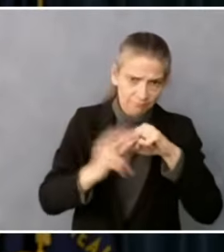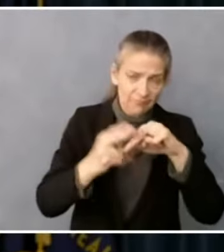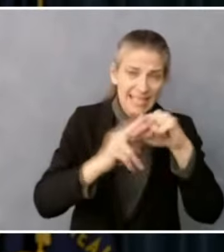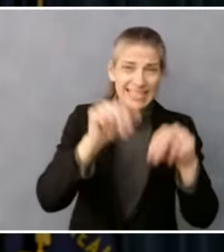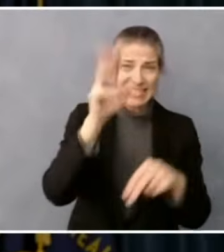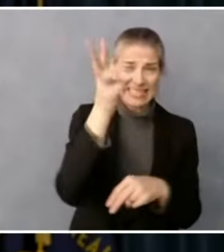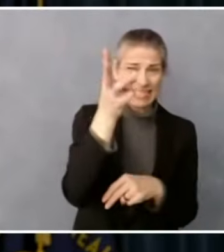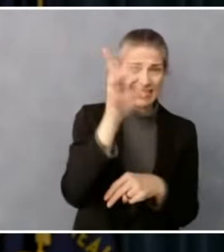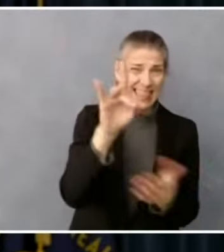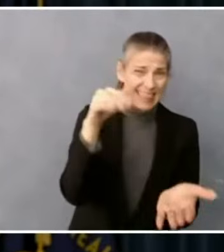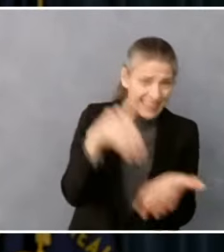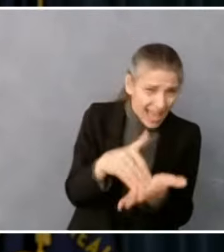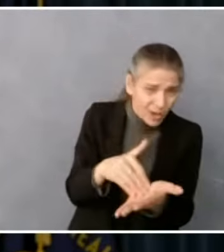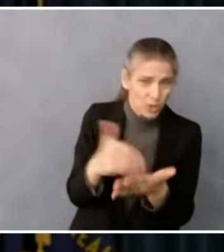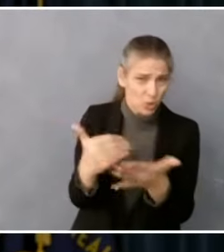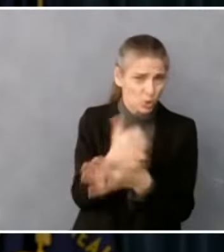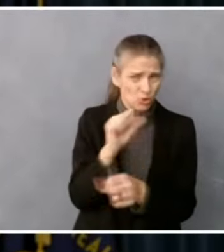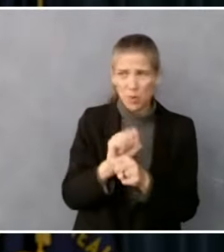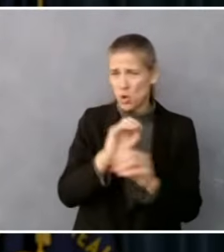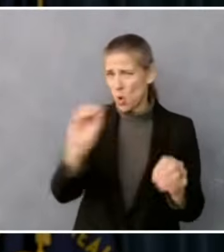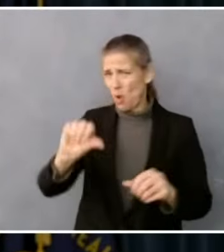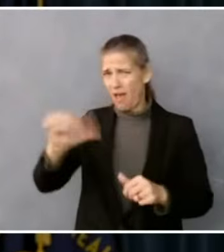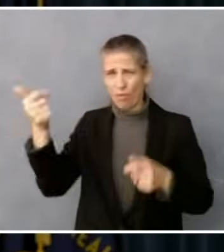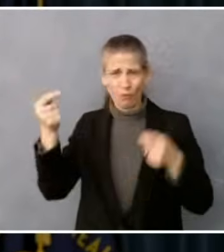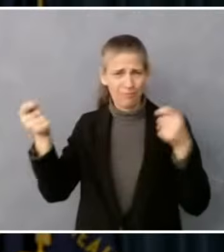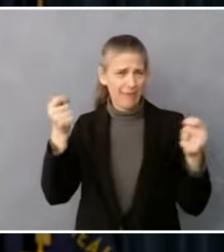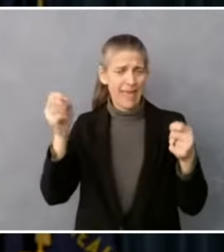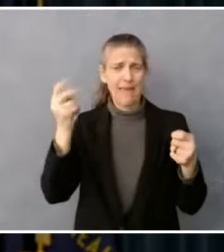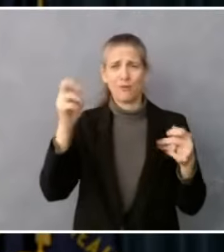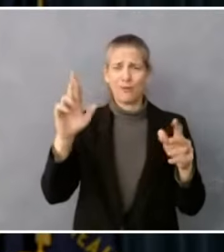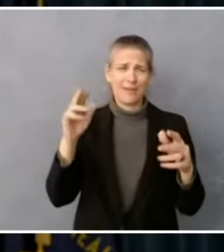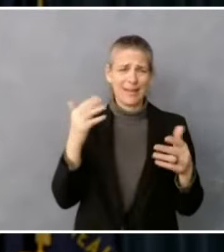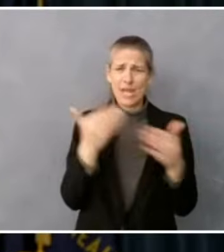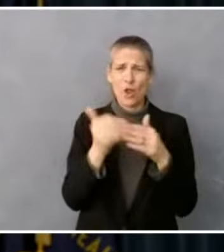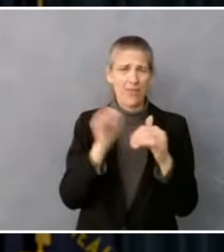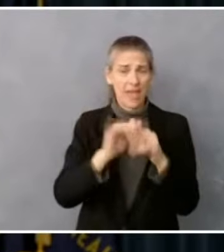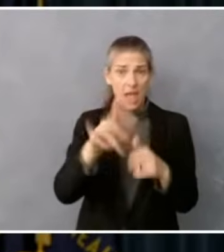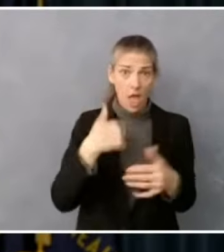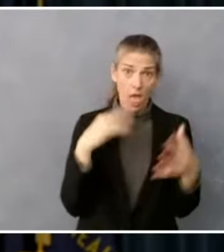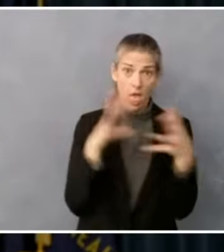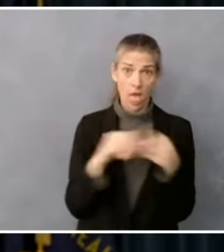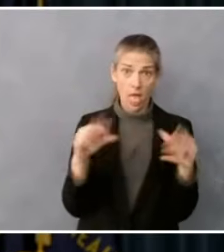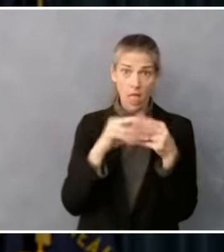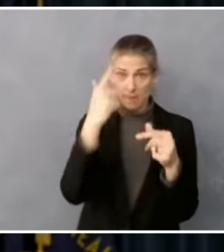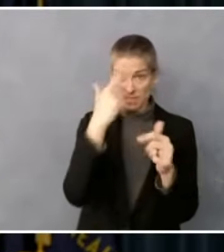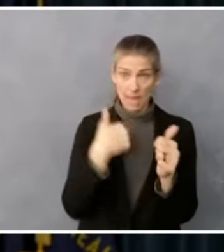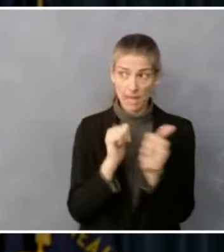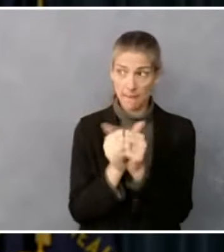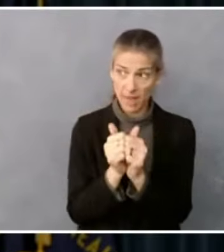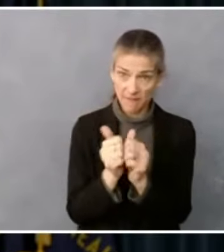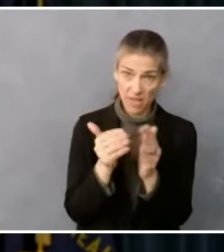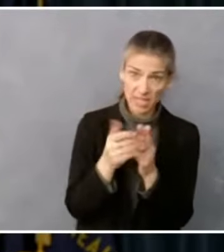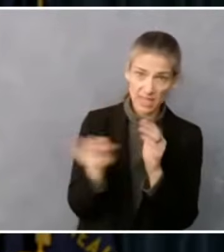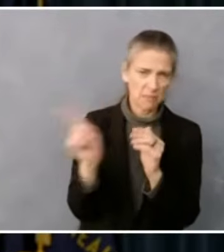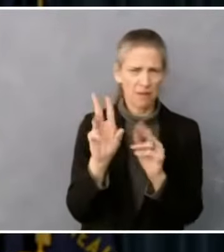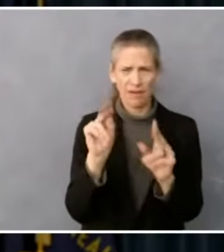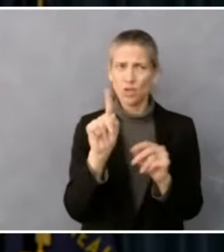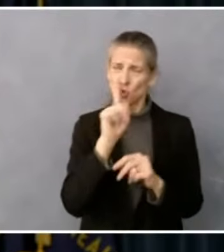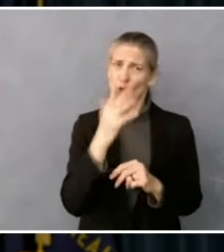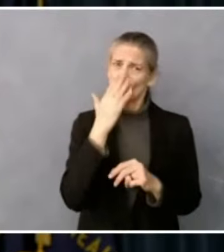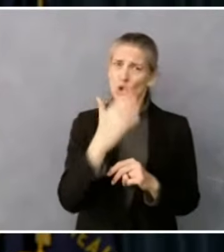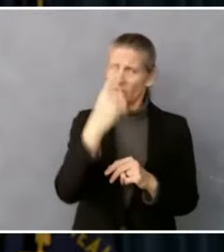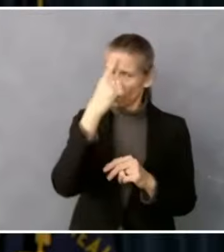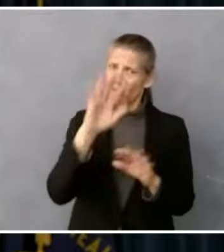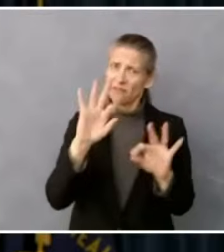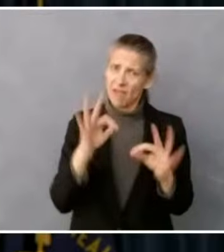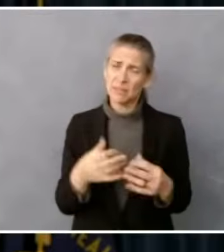other administration has come close to that number. I don't say that just because I'm competitive. I say it because it's really good for our families.